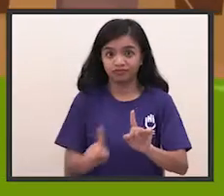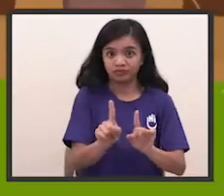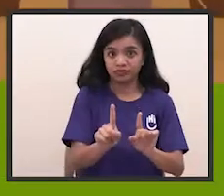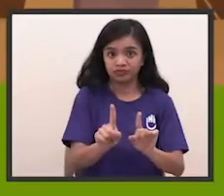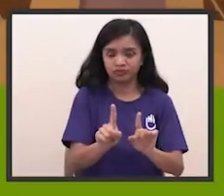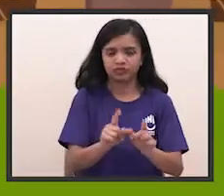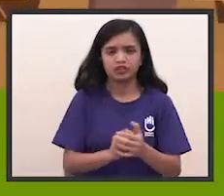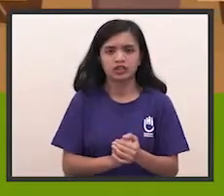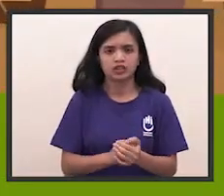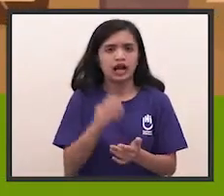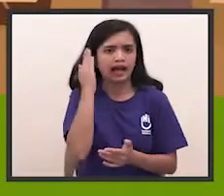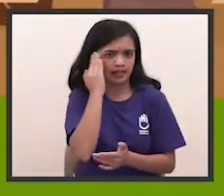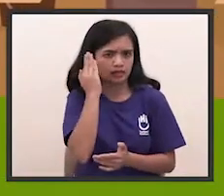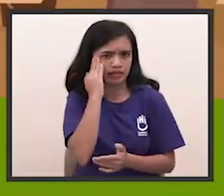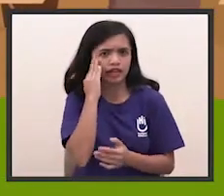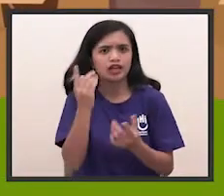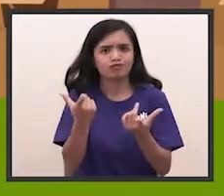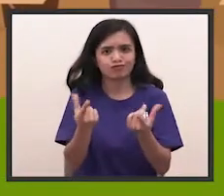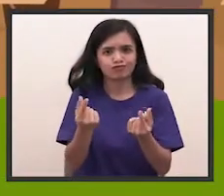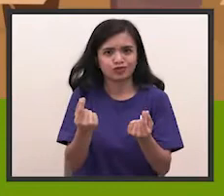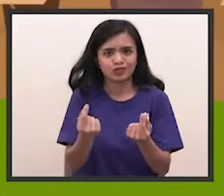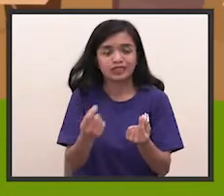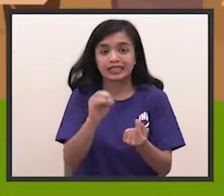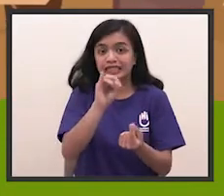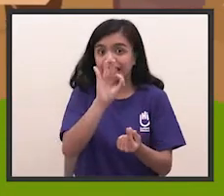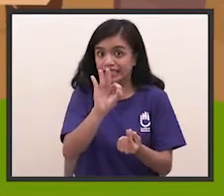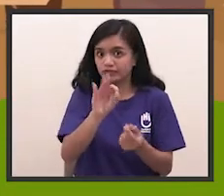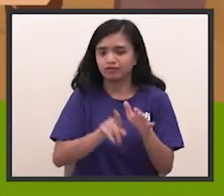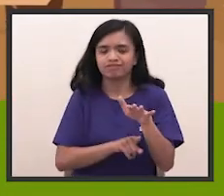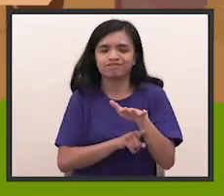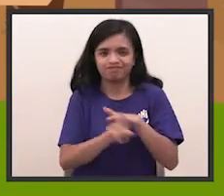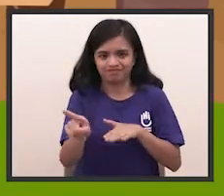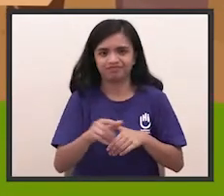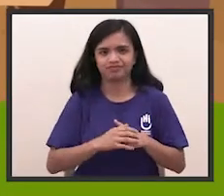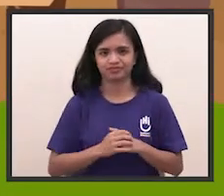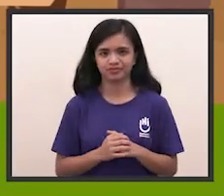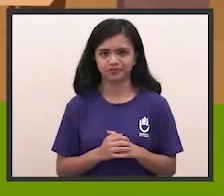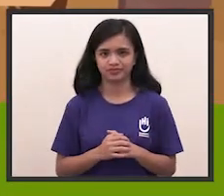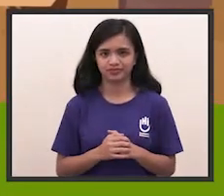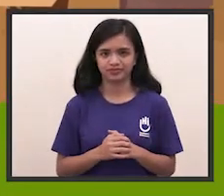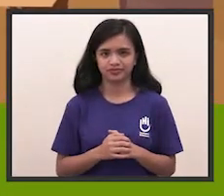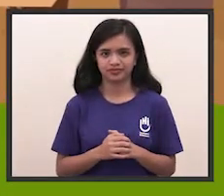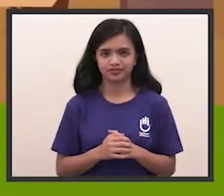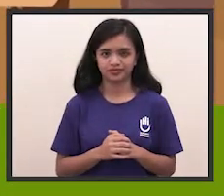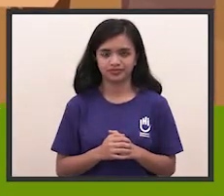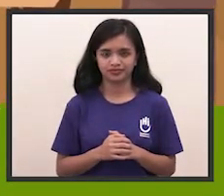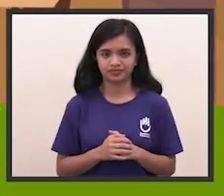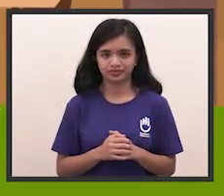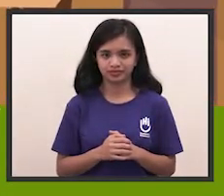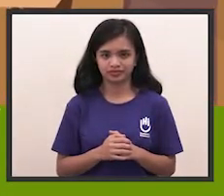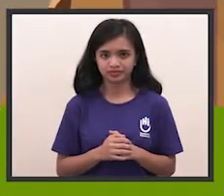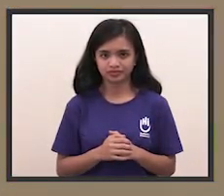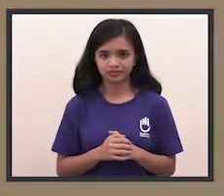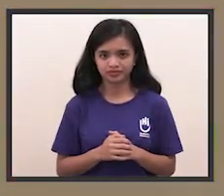buddies are familiar with what they are supposed to do during an evacuation.